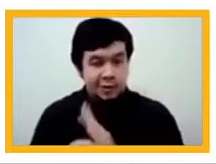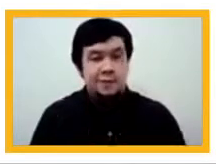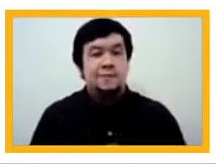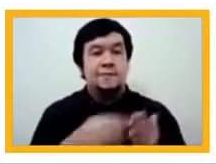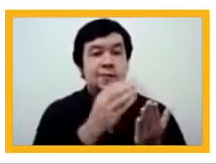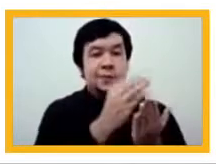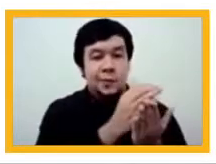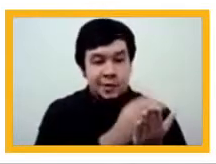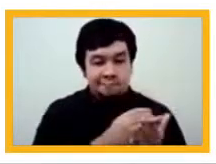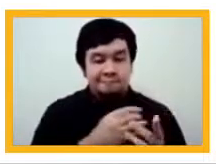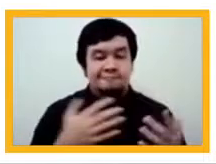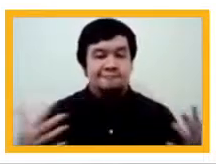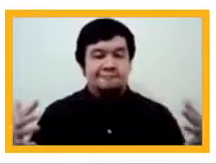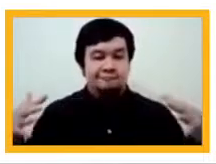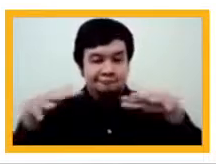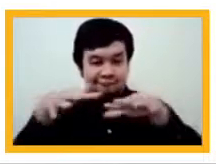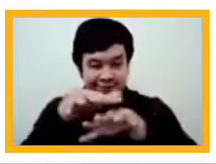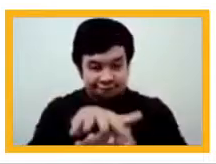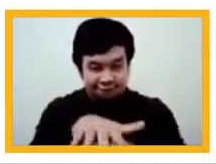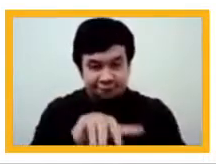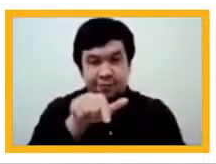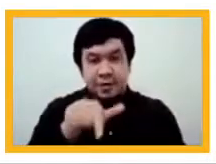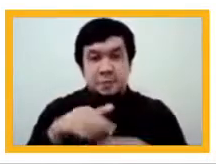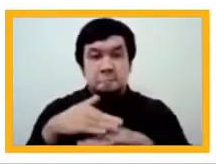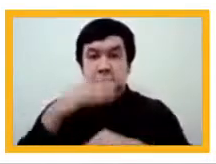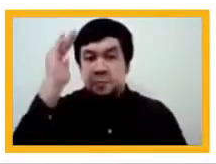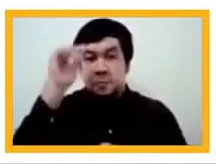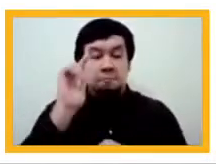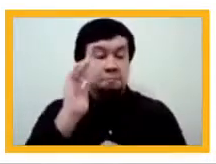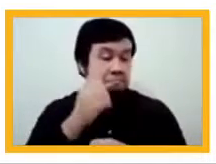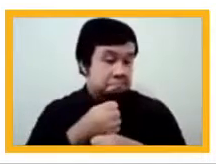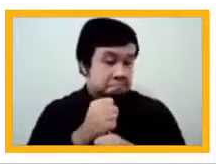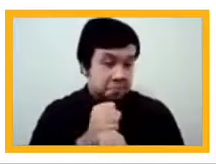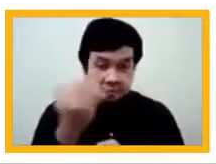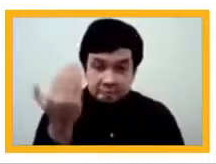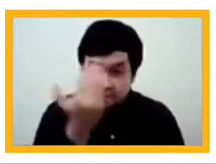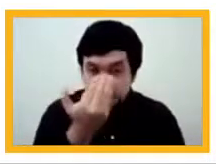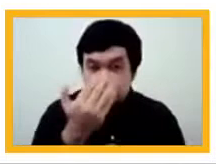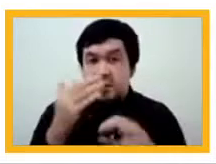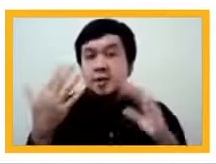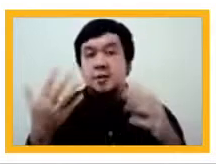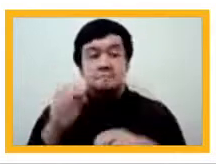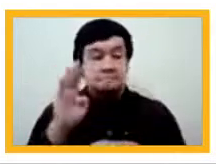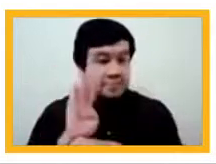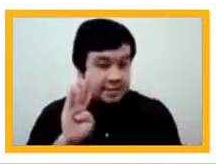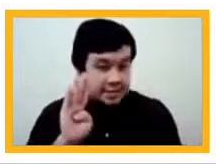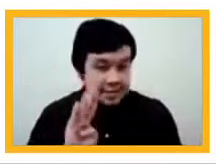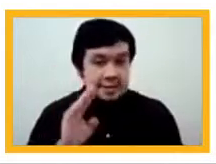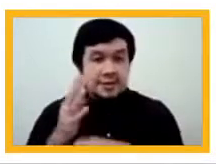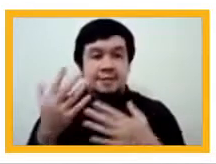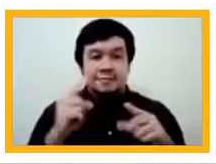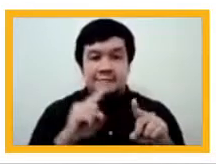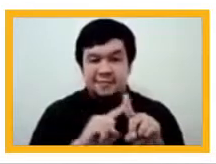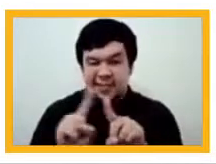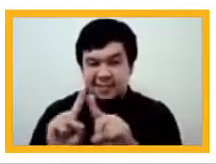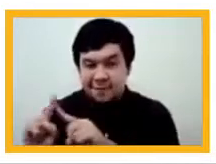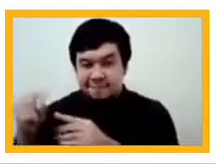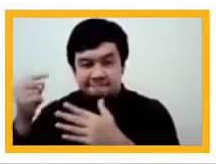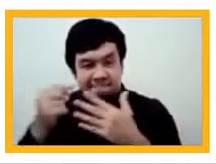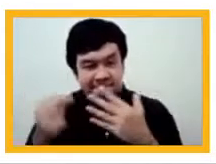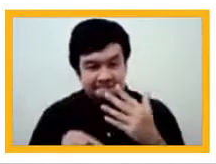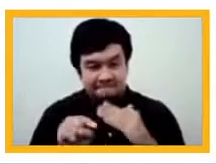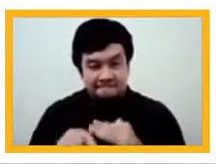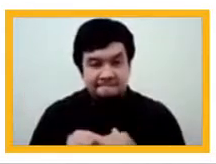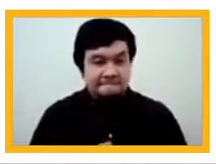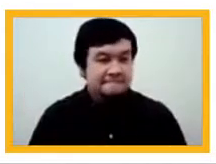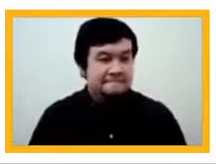of movie making, entrepreneurship, and contents. And also half